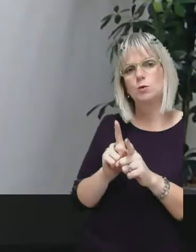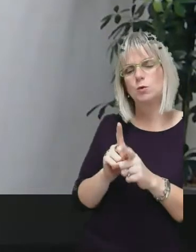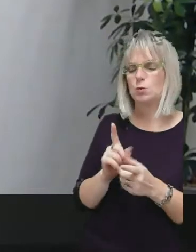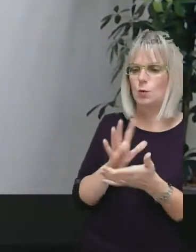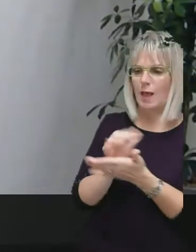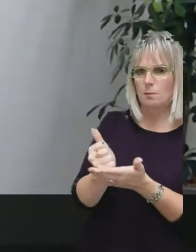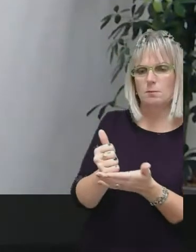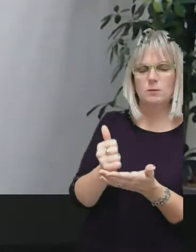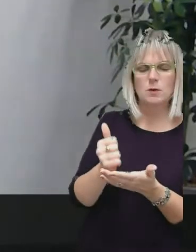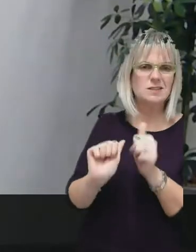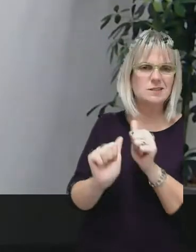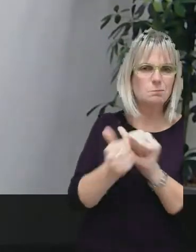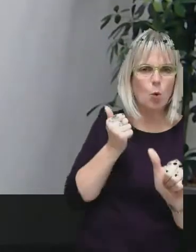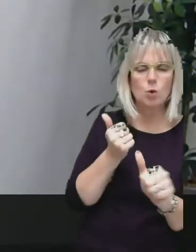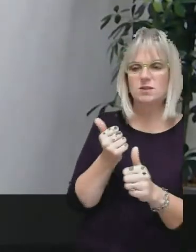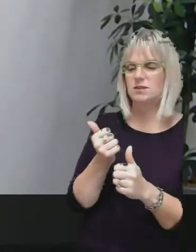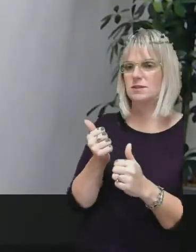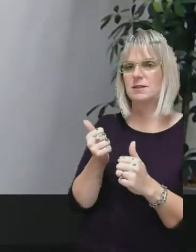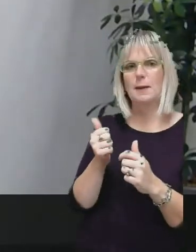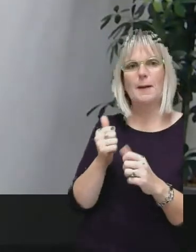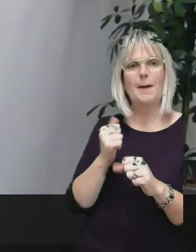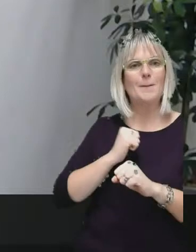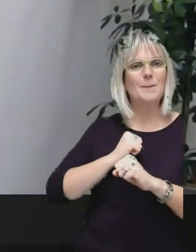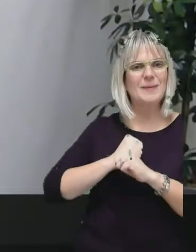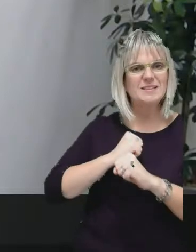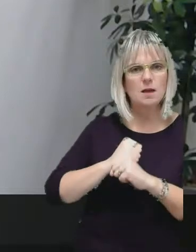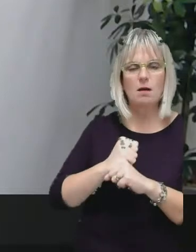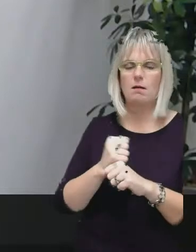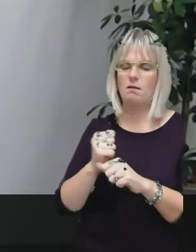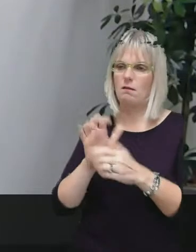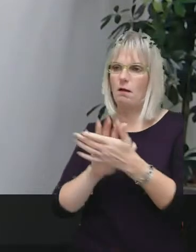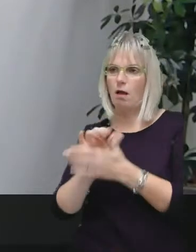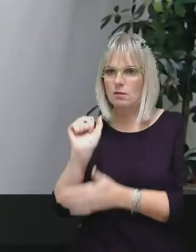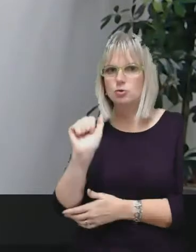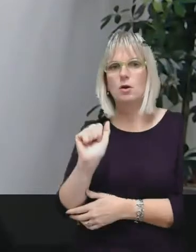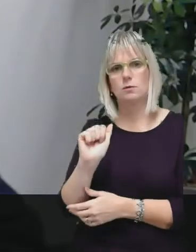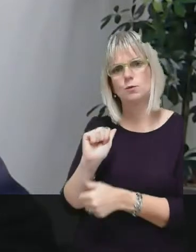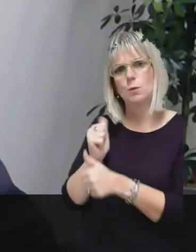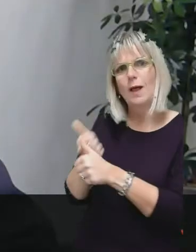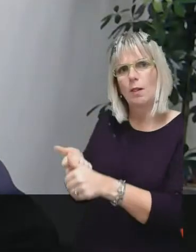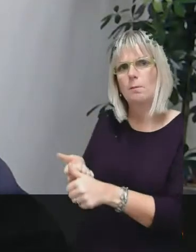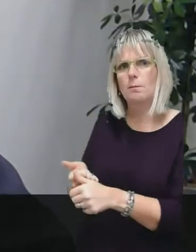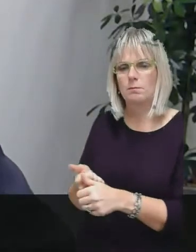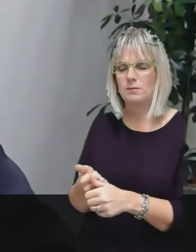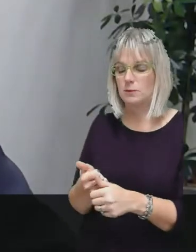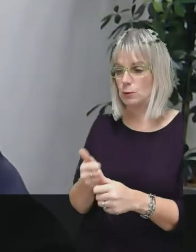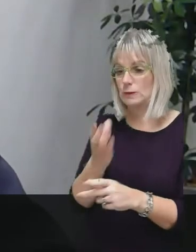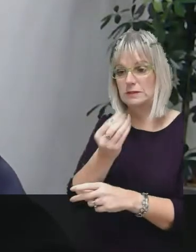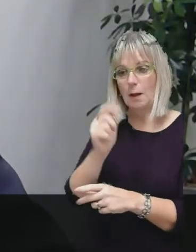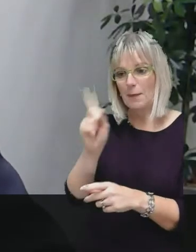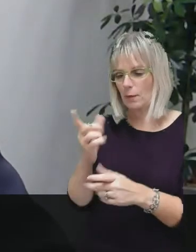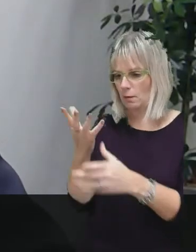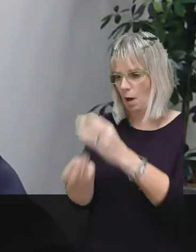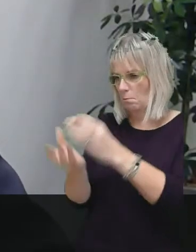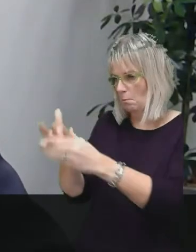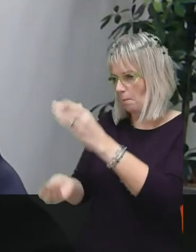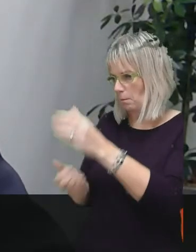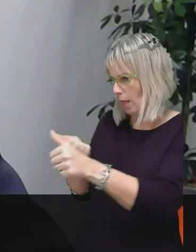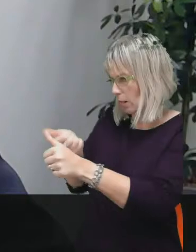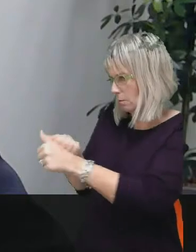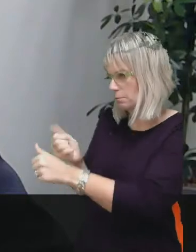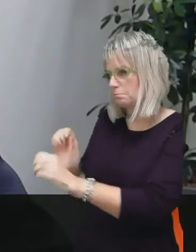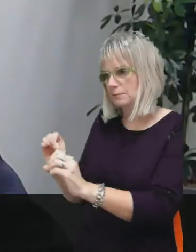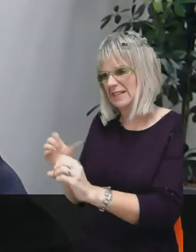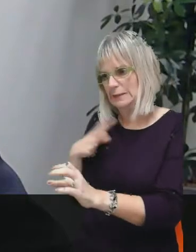cracks. I welcome the contribution to institutions on people, and that's why it's very important we continue to lobby them to help people.